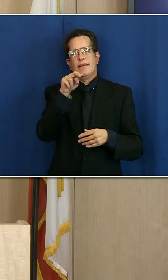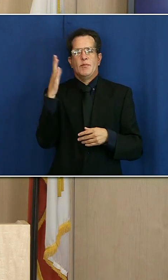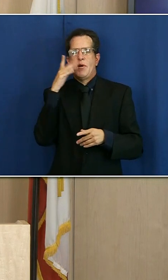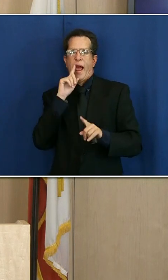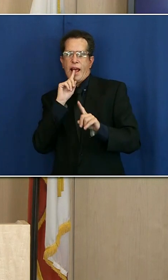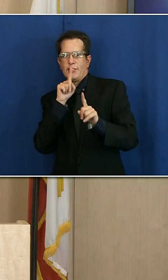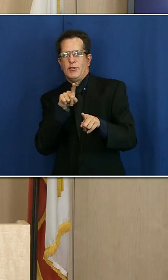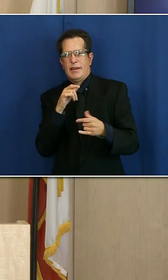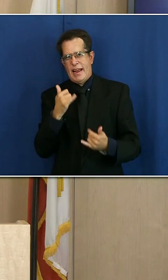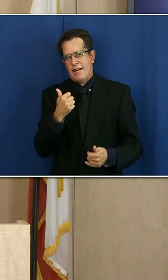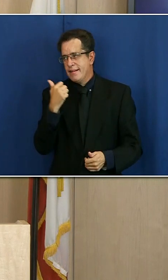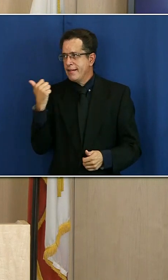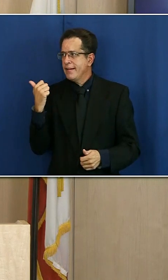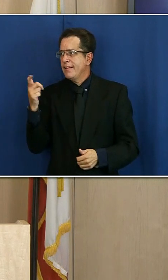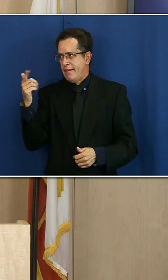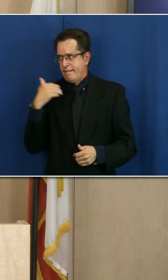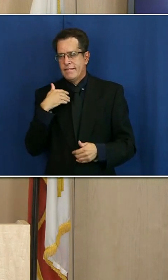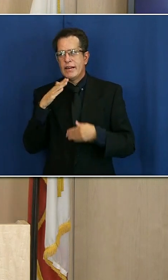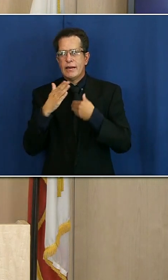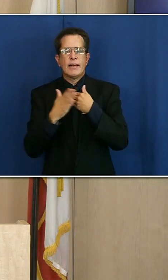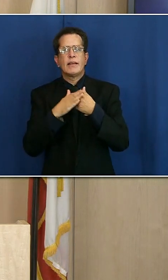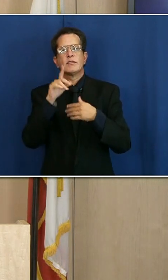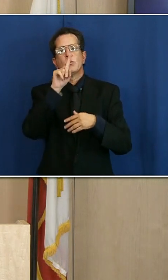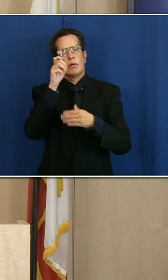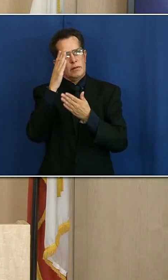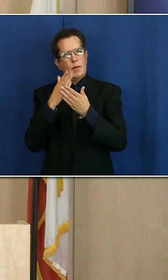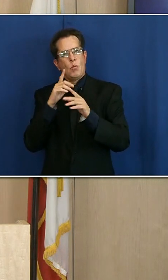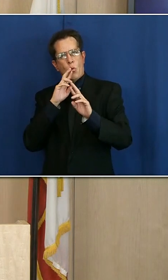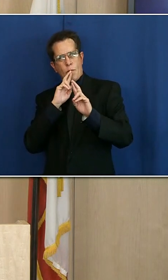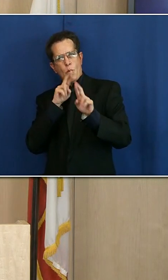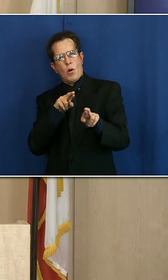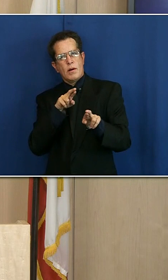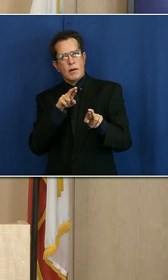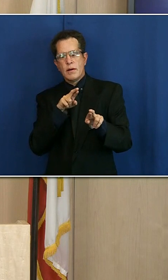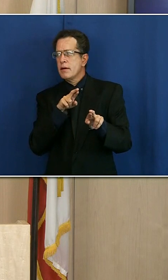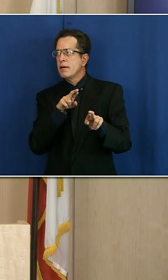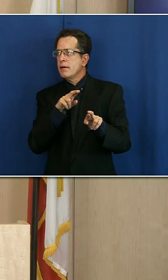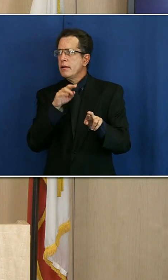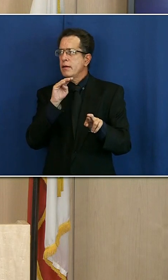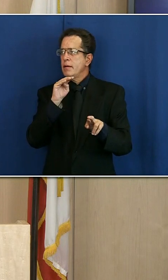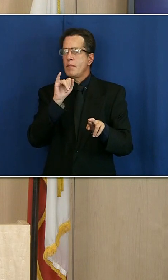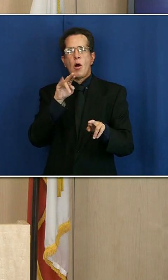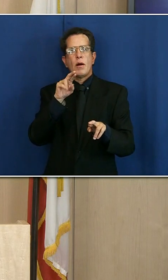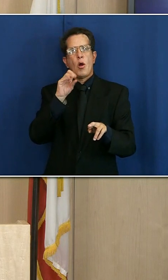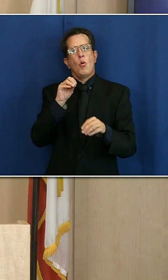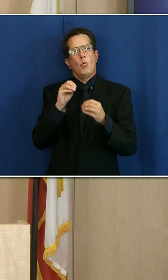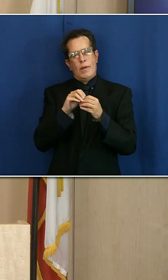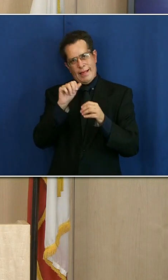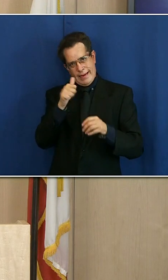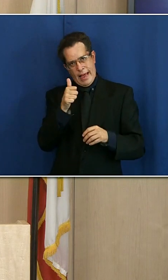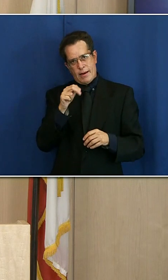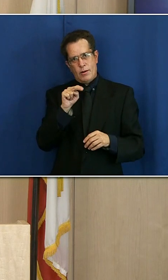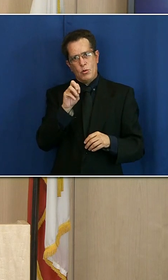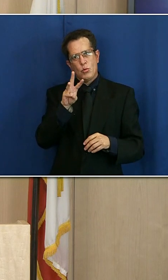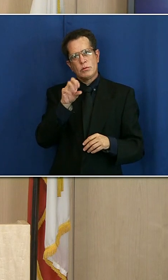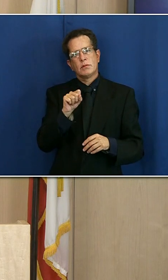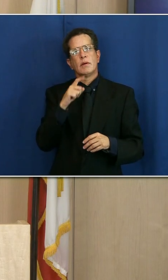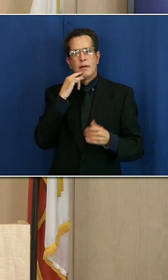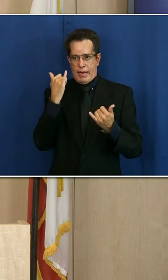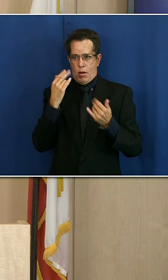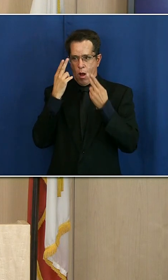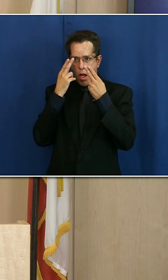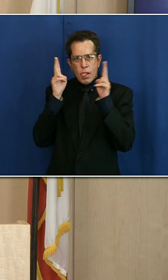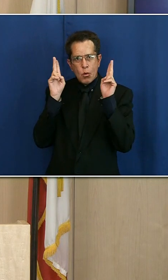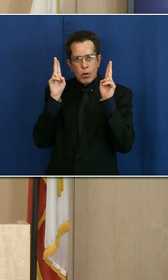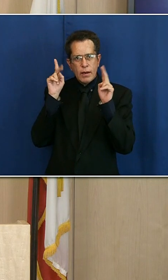this question. This is actually a question several reporters have asked. I'll read this one from Mario Sevilla with 10 News. With Halloween weeks